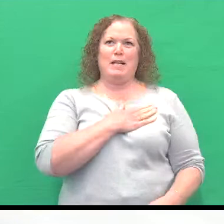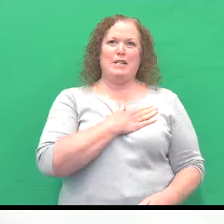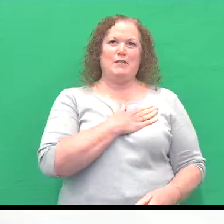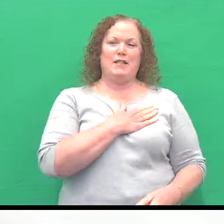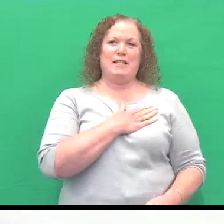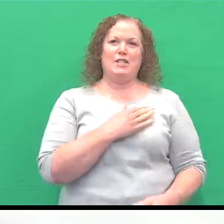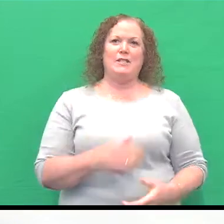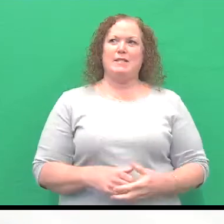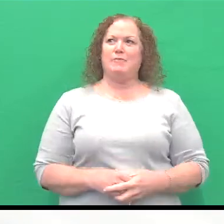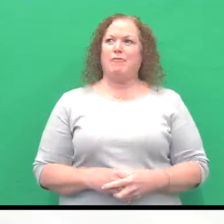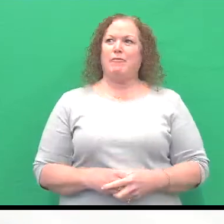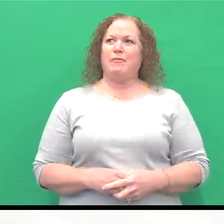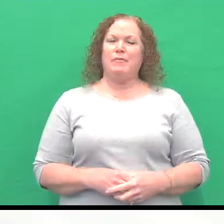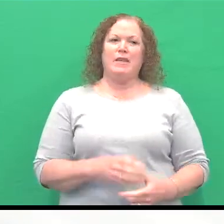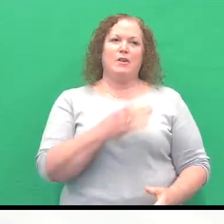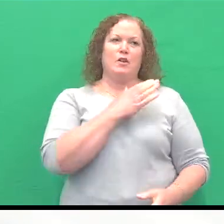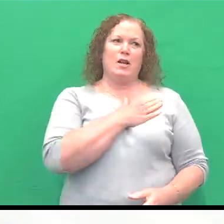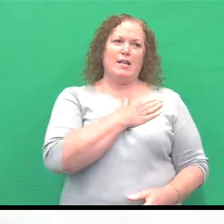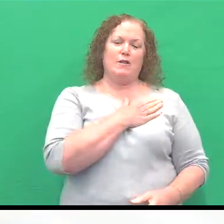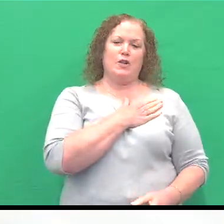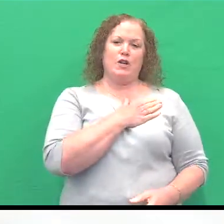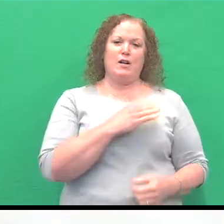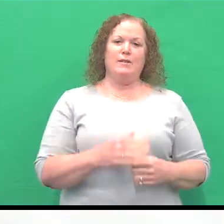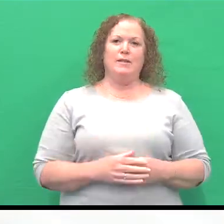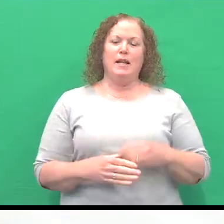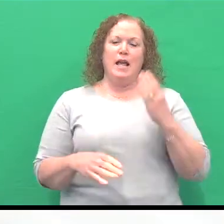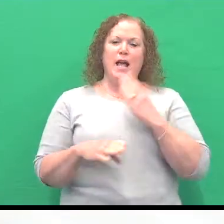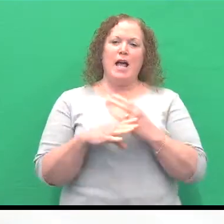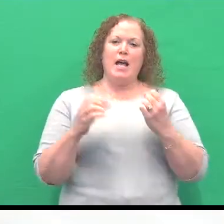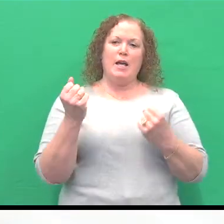Place your right hand over your heart. Ready? Begin.